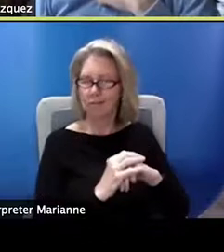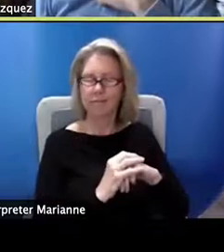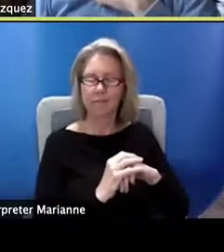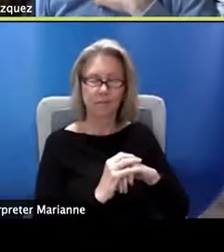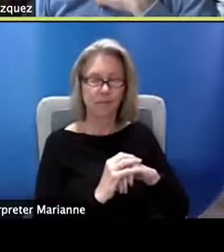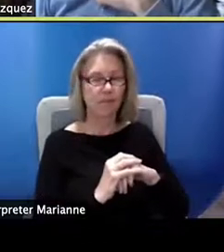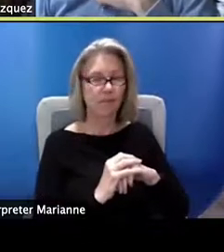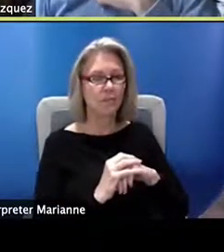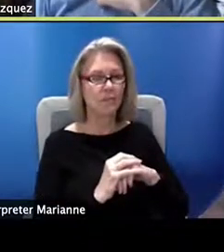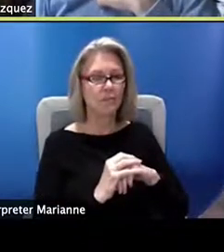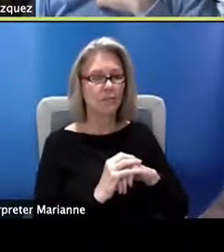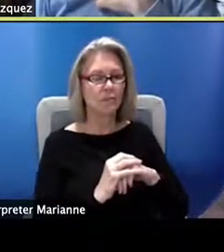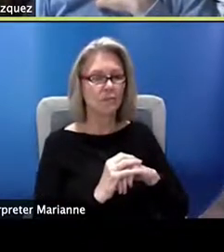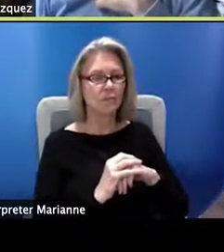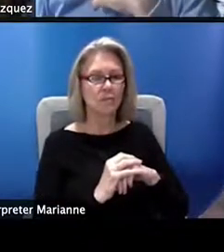Farid and